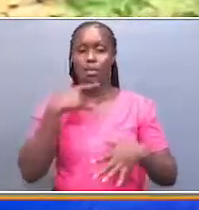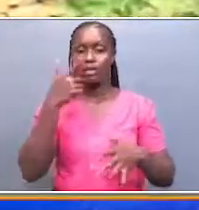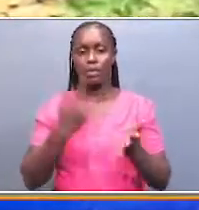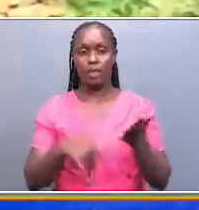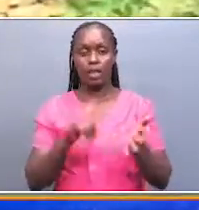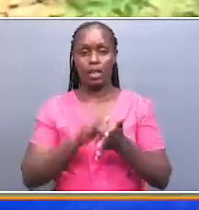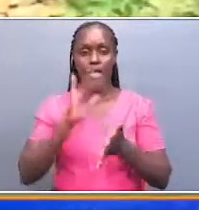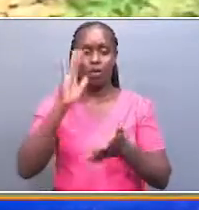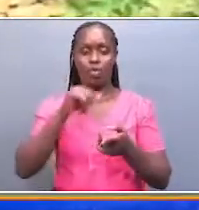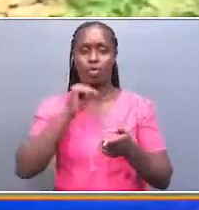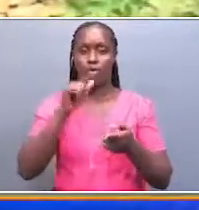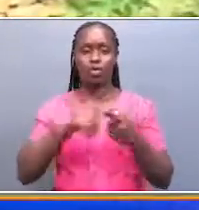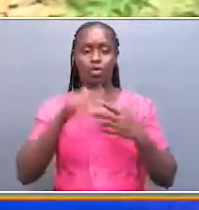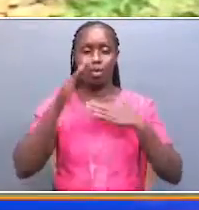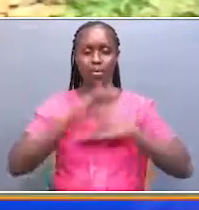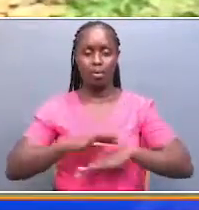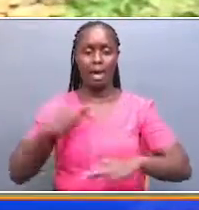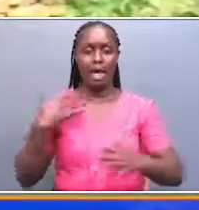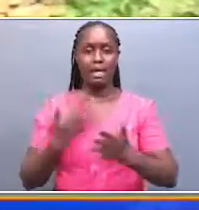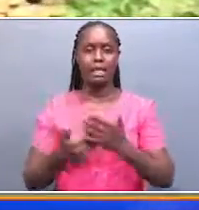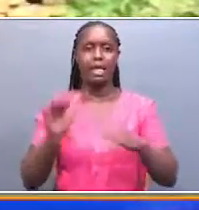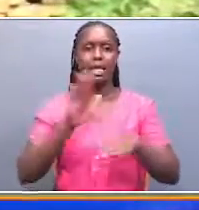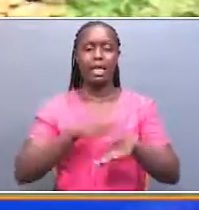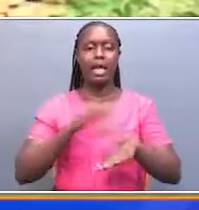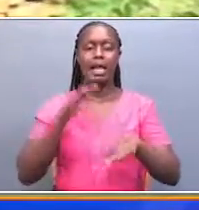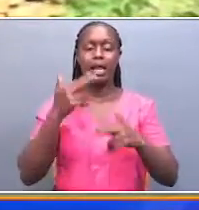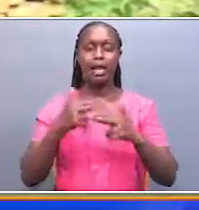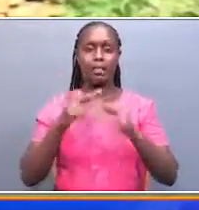relent until their own is cleared to vie for the